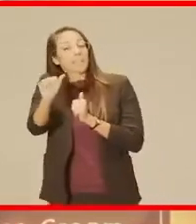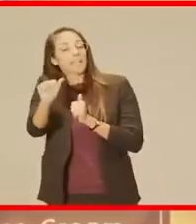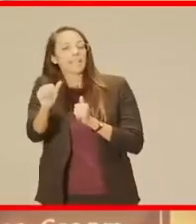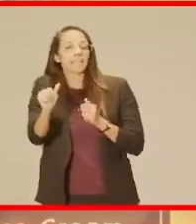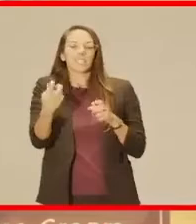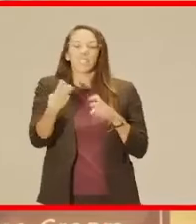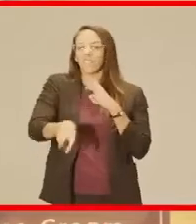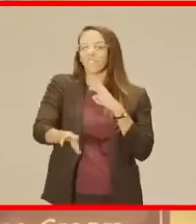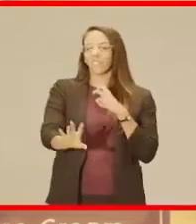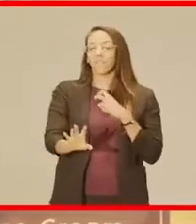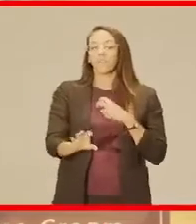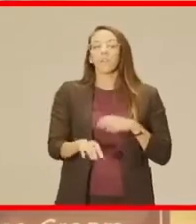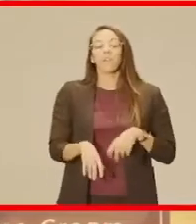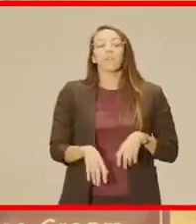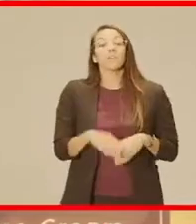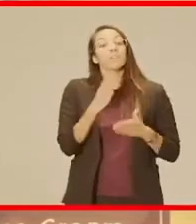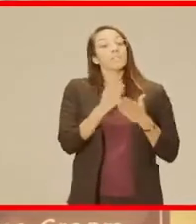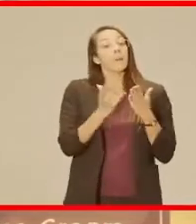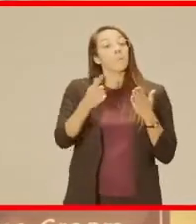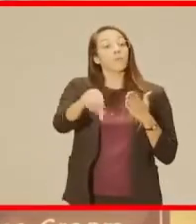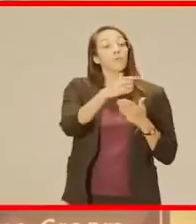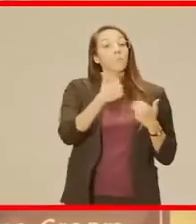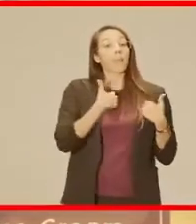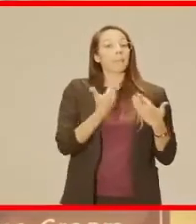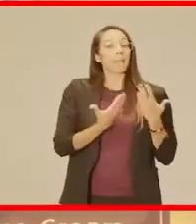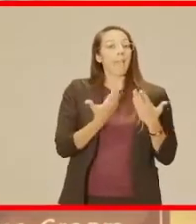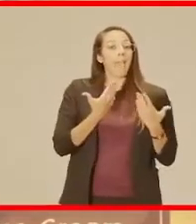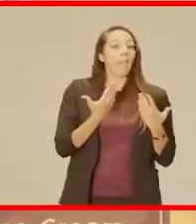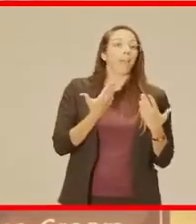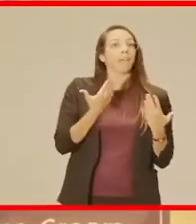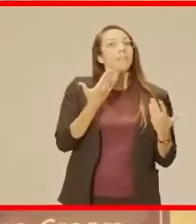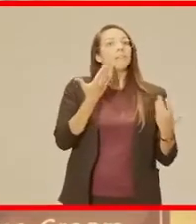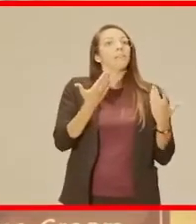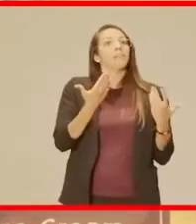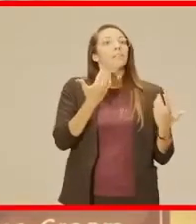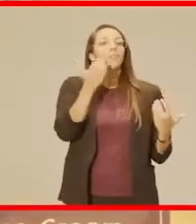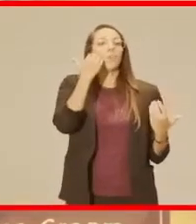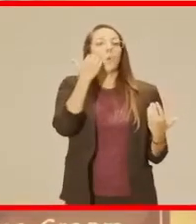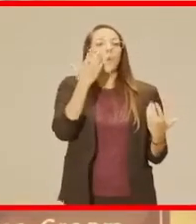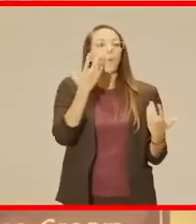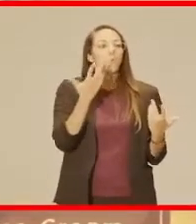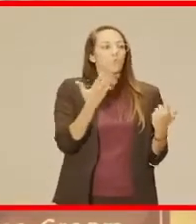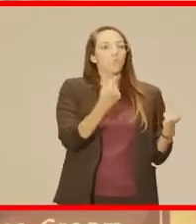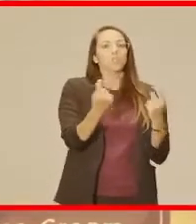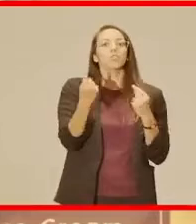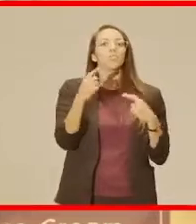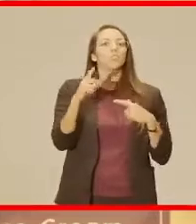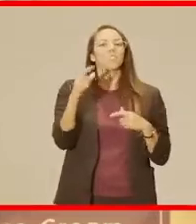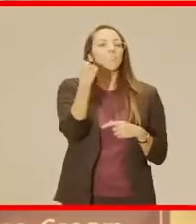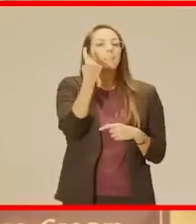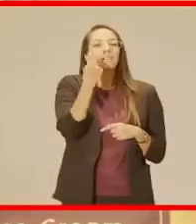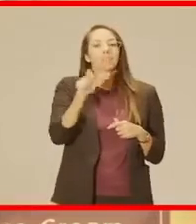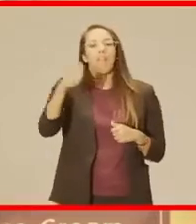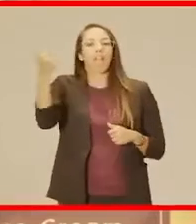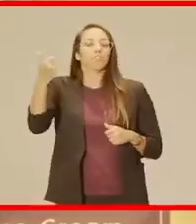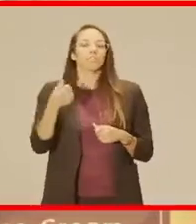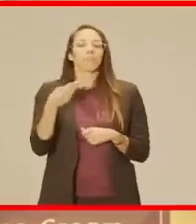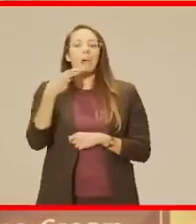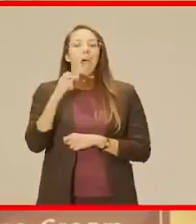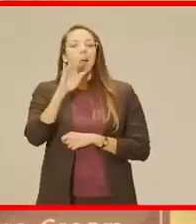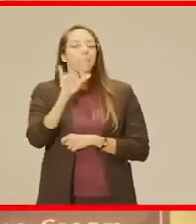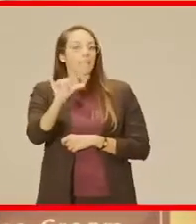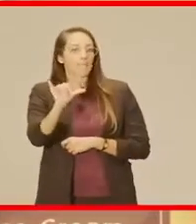some of you might have something that you do well in outside of school. You might also do well in a